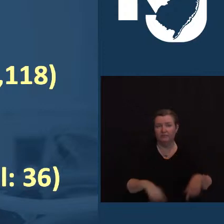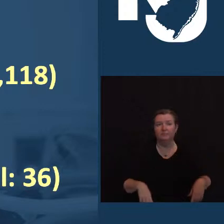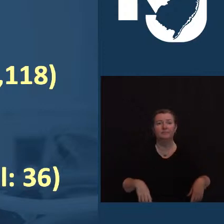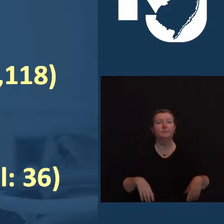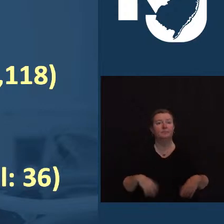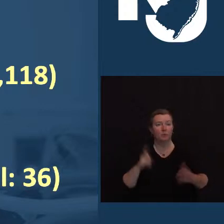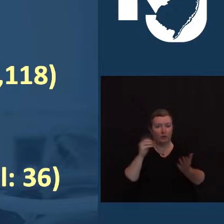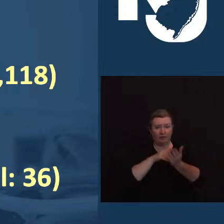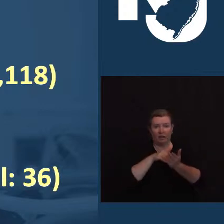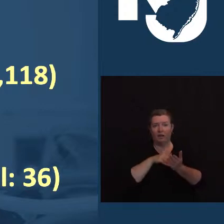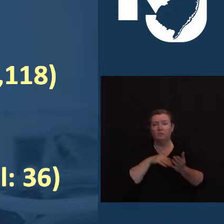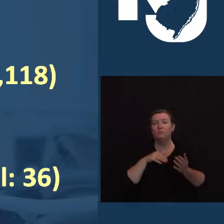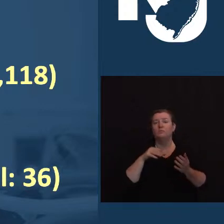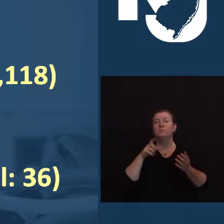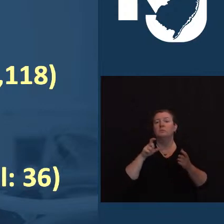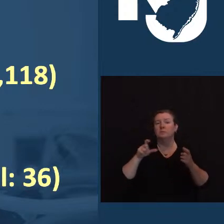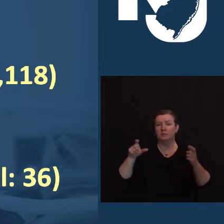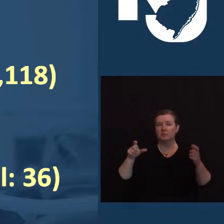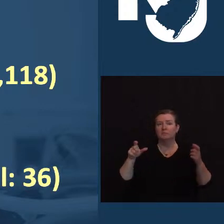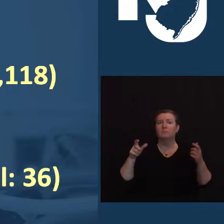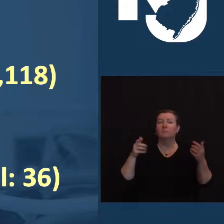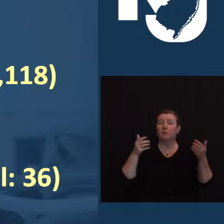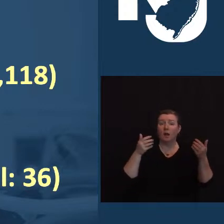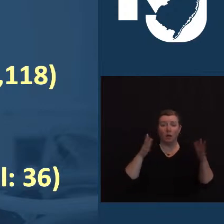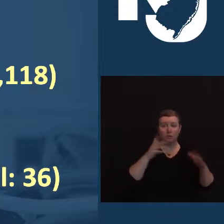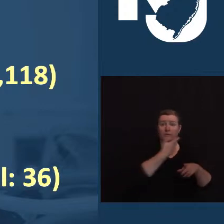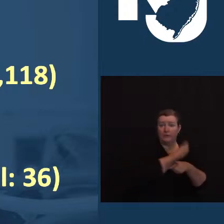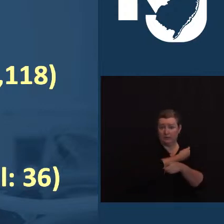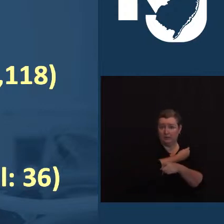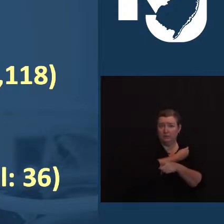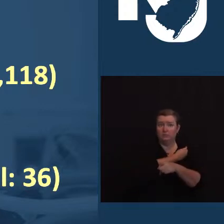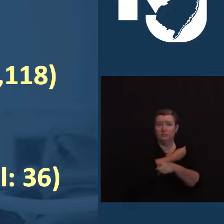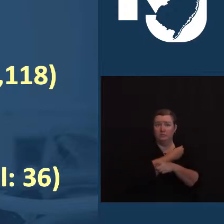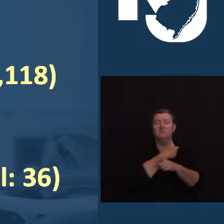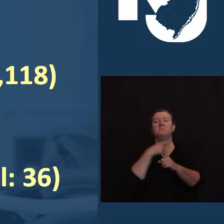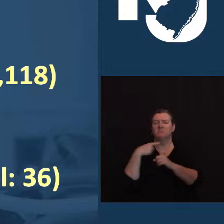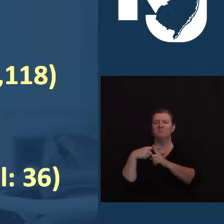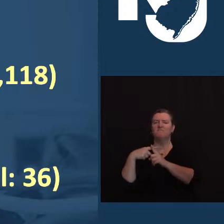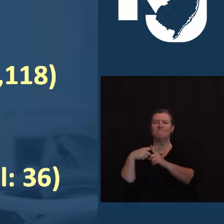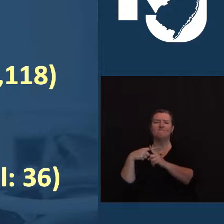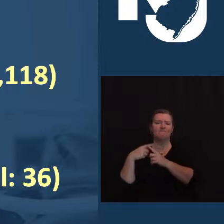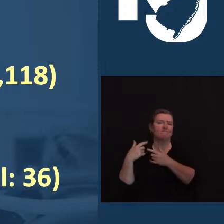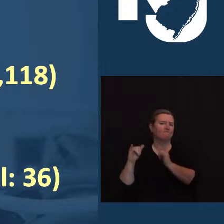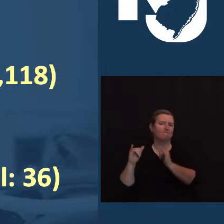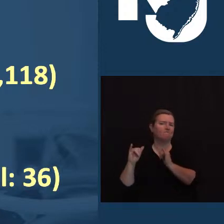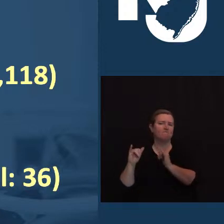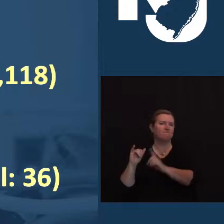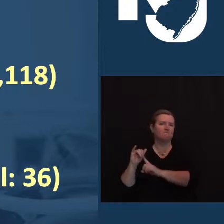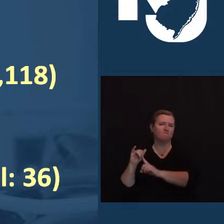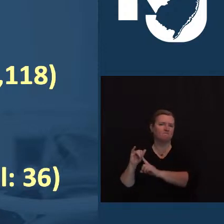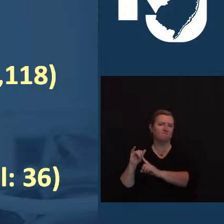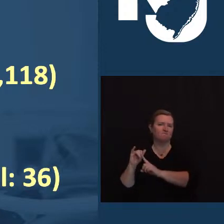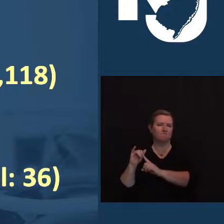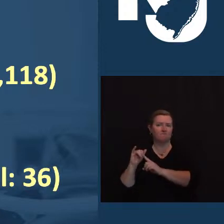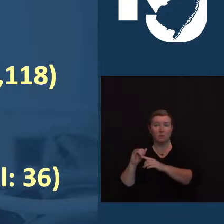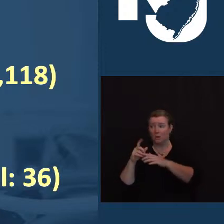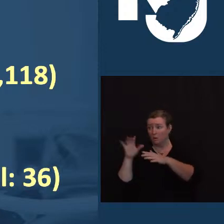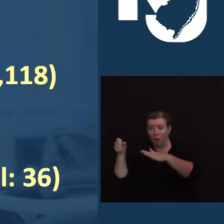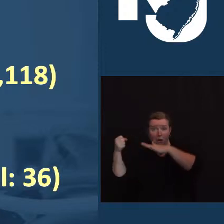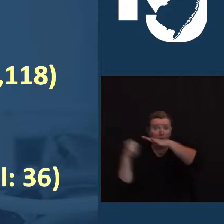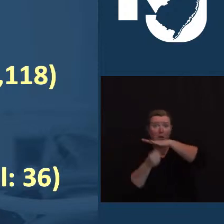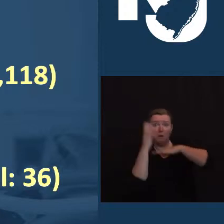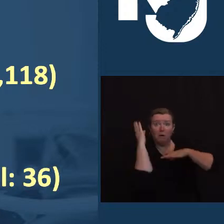positive, 98% stayed out of the hospital. That rate continues to track roughly with what we're seeing among all breakthrough